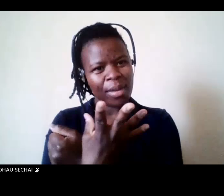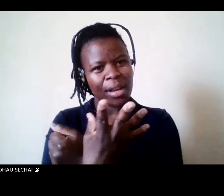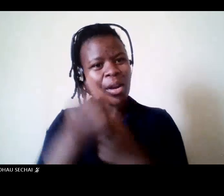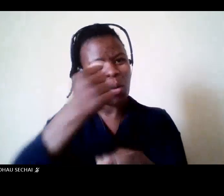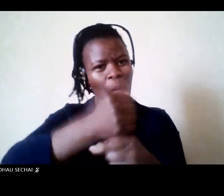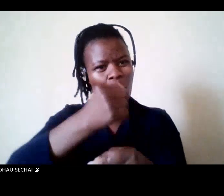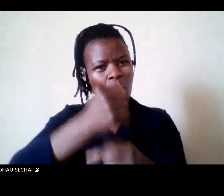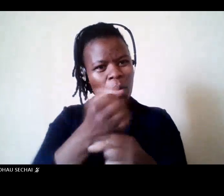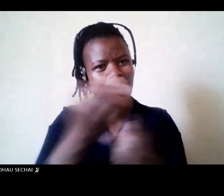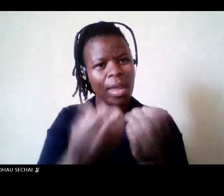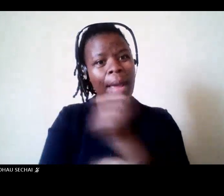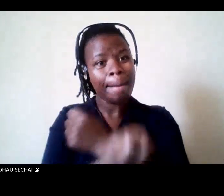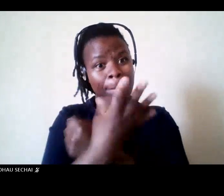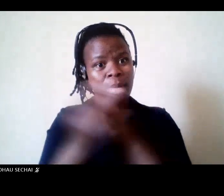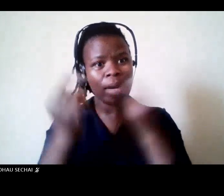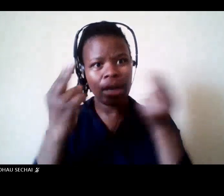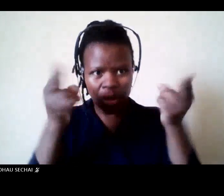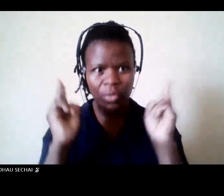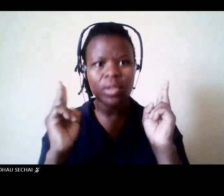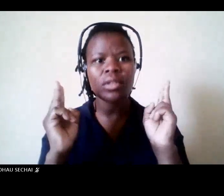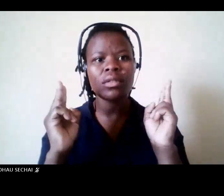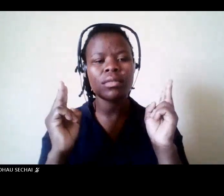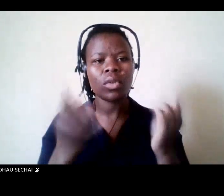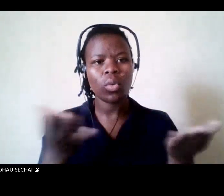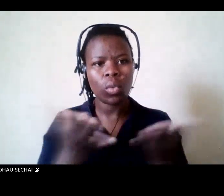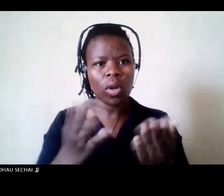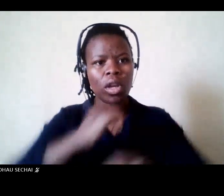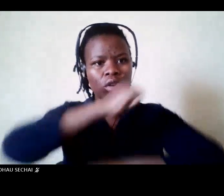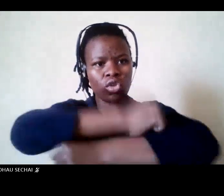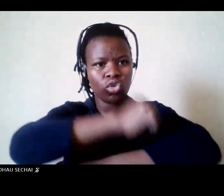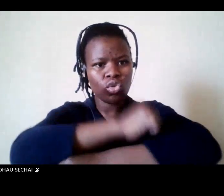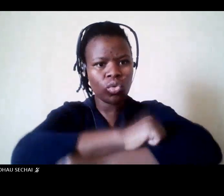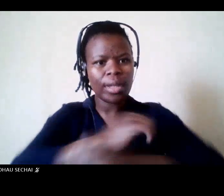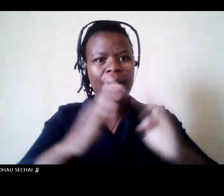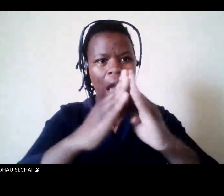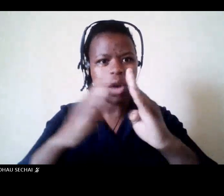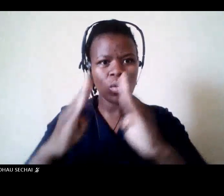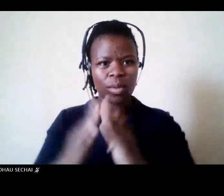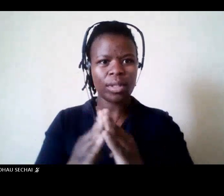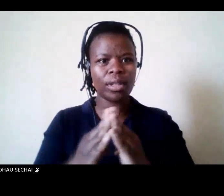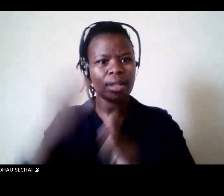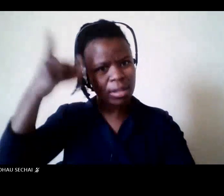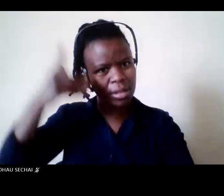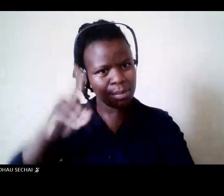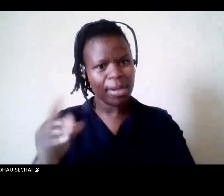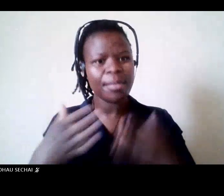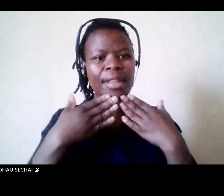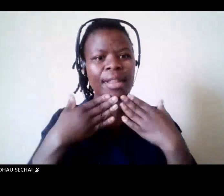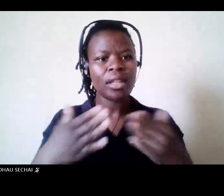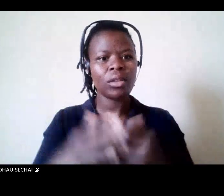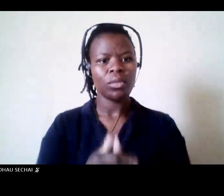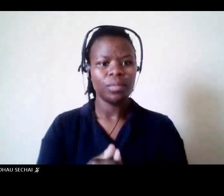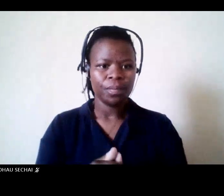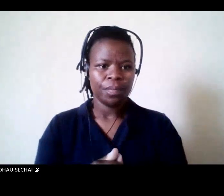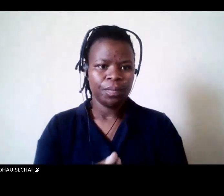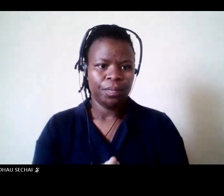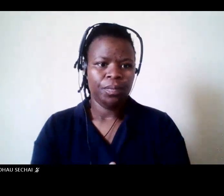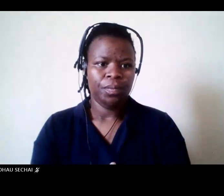at Pumalanga University in the student housing department. Thank you.